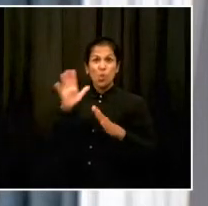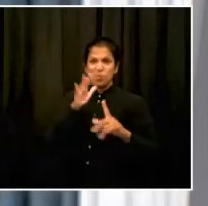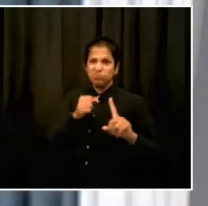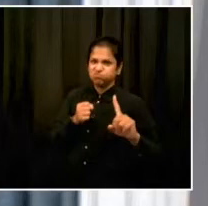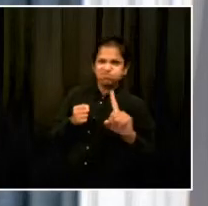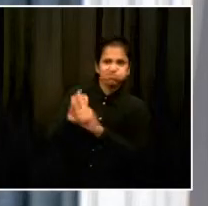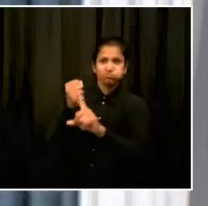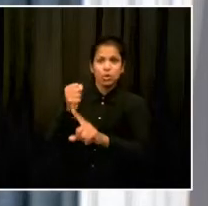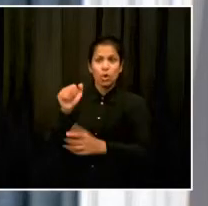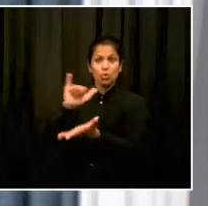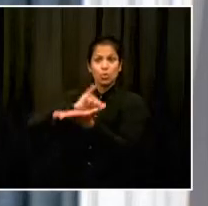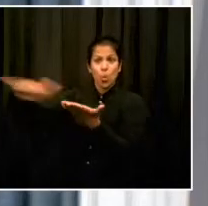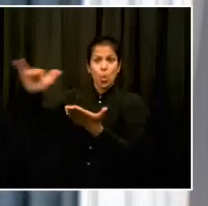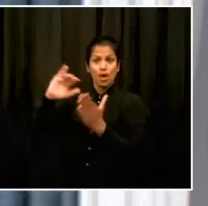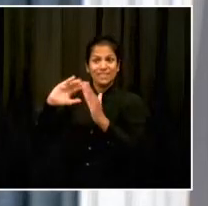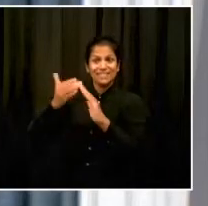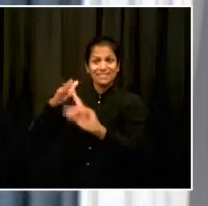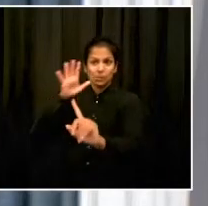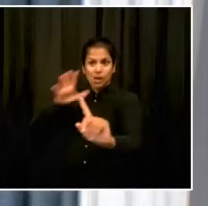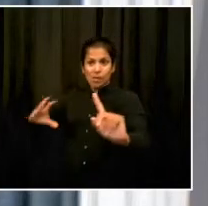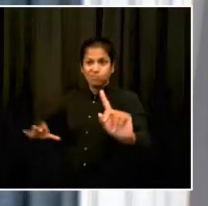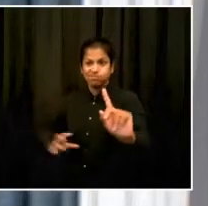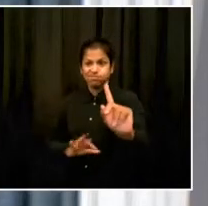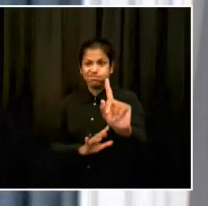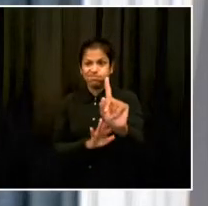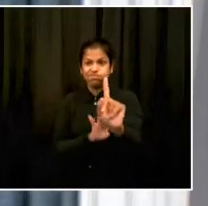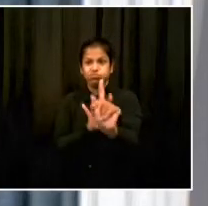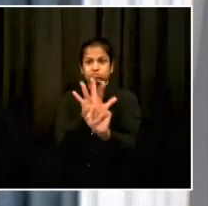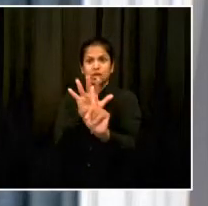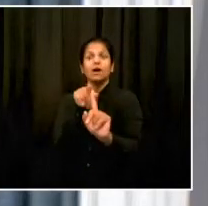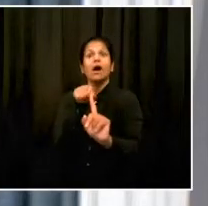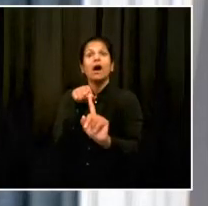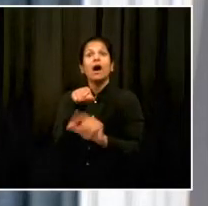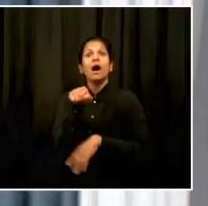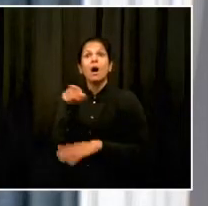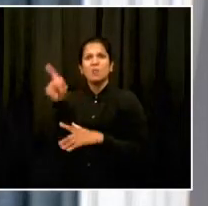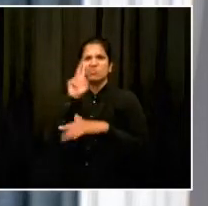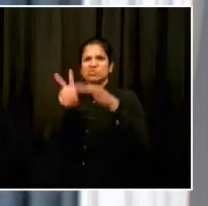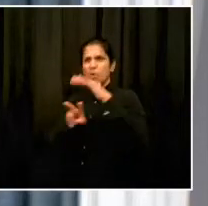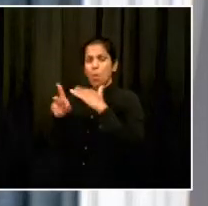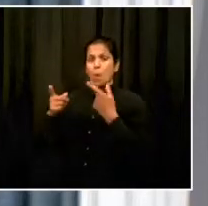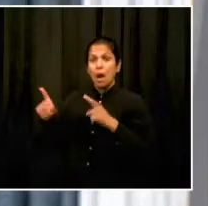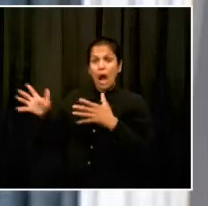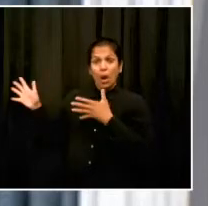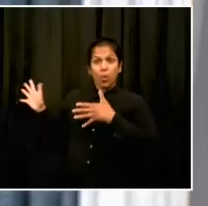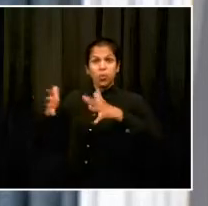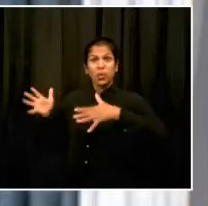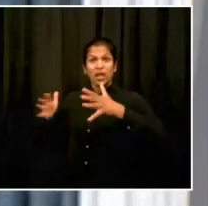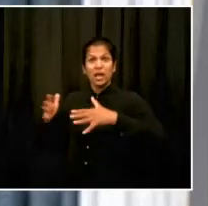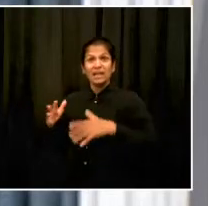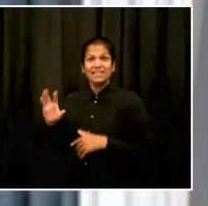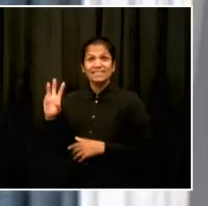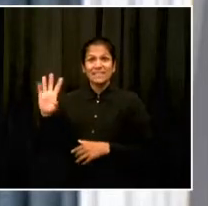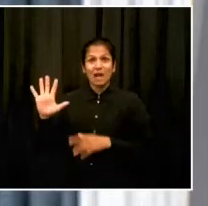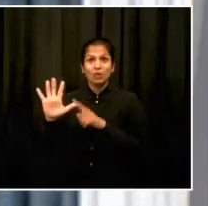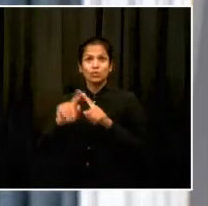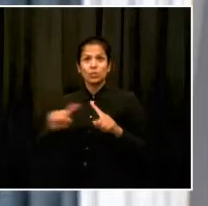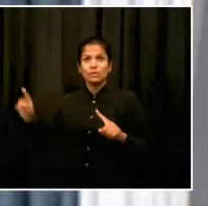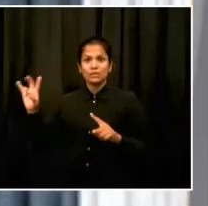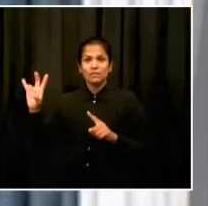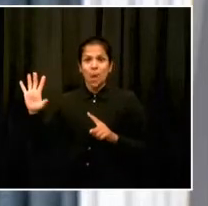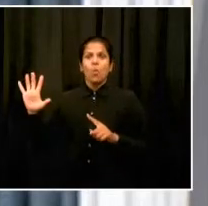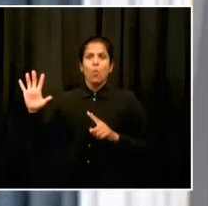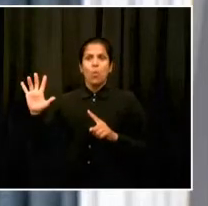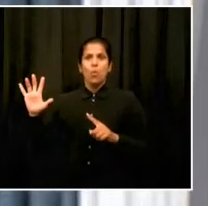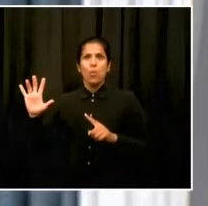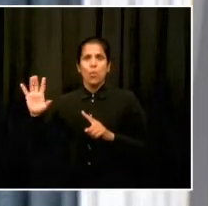and still gusts up to 70 miles per hour are expected anywhere between noon and 5 p.m. today. And the National Weather